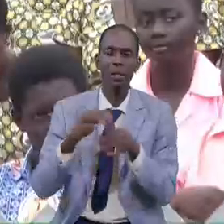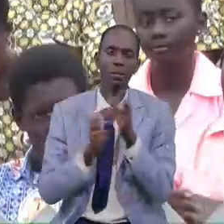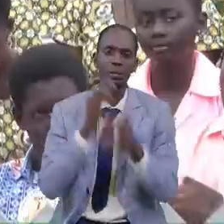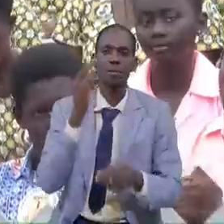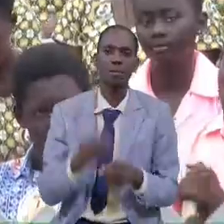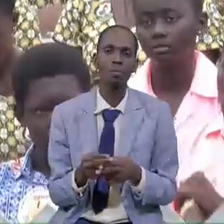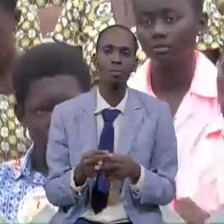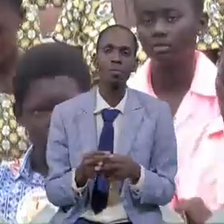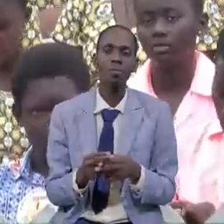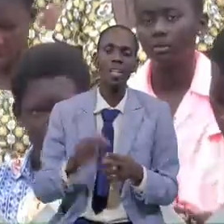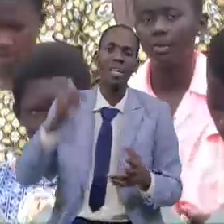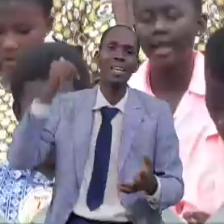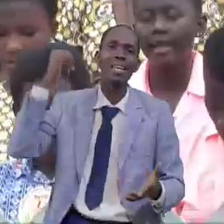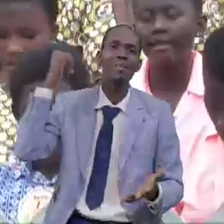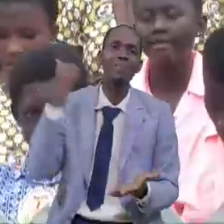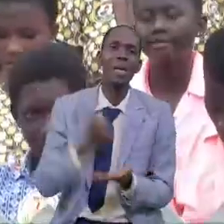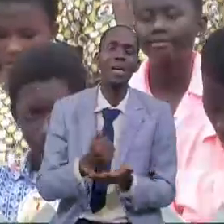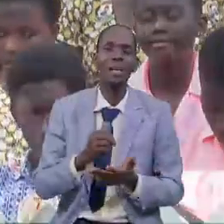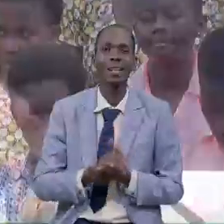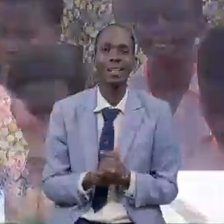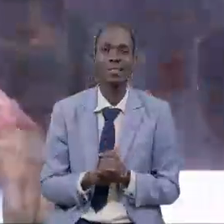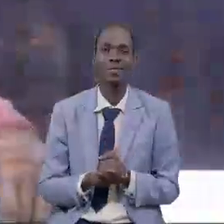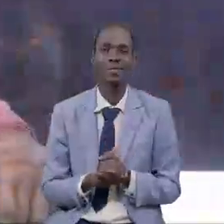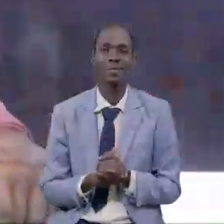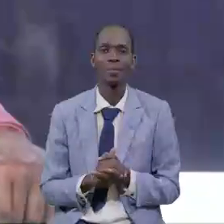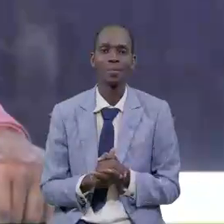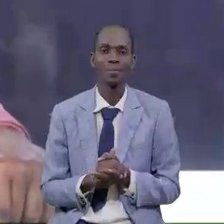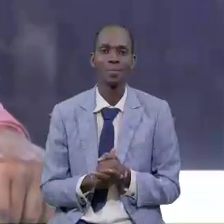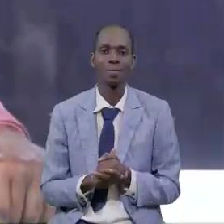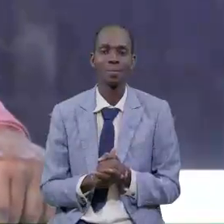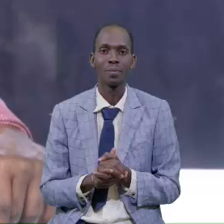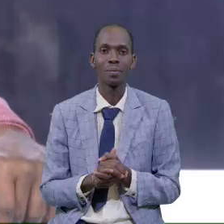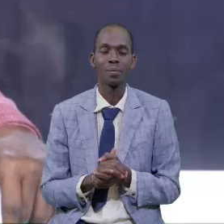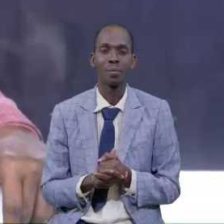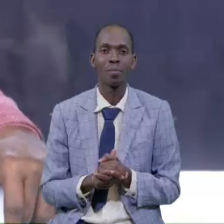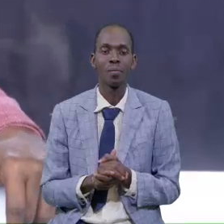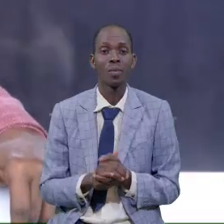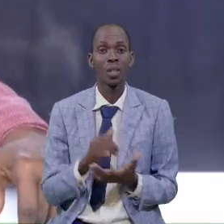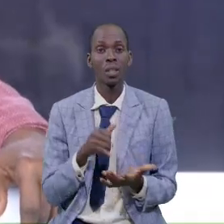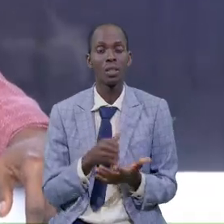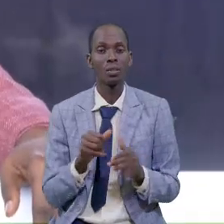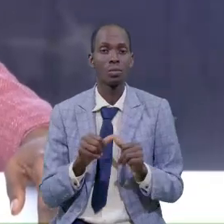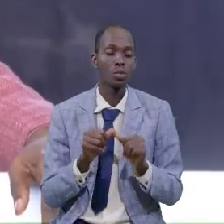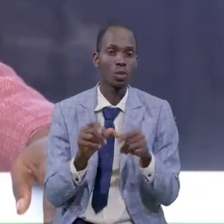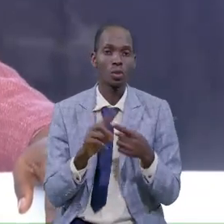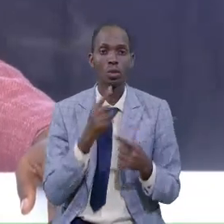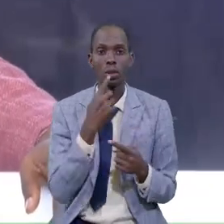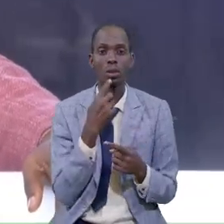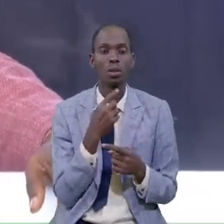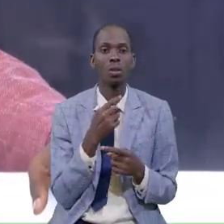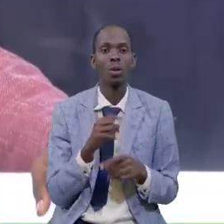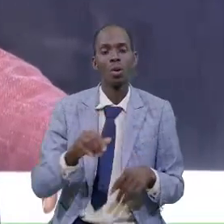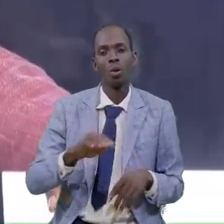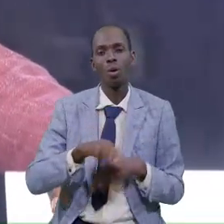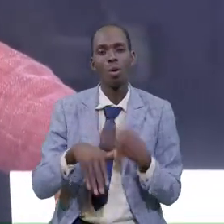Amen. Amen. And then it says that all those things entering in,